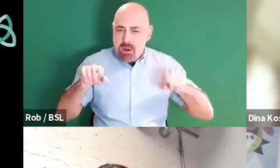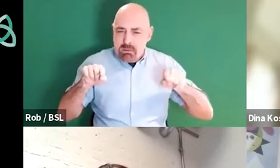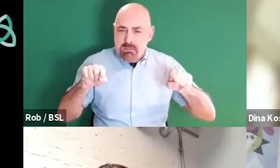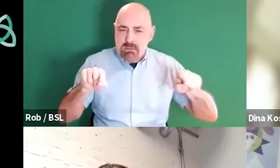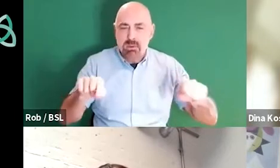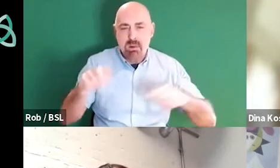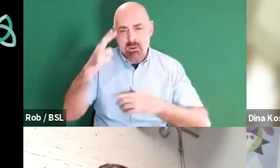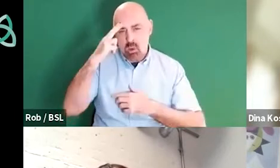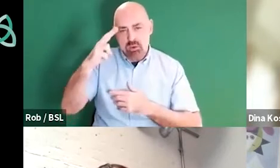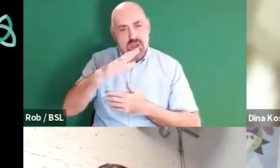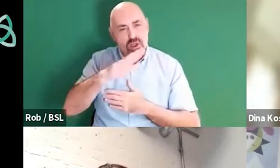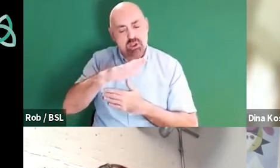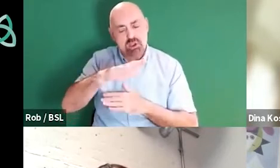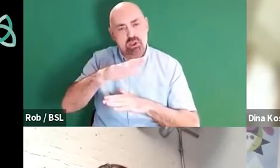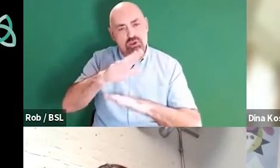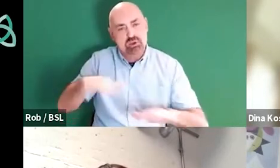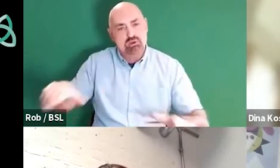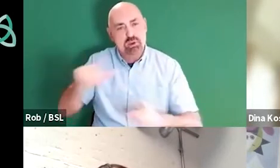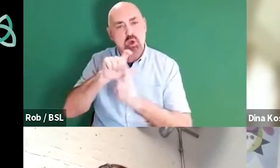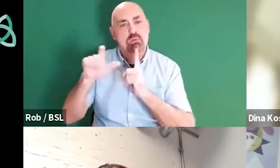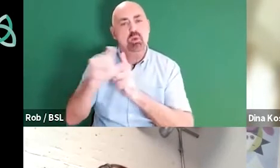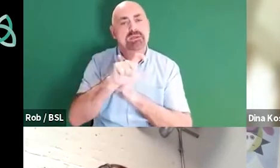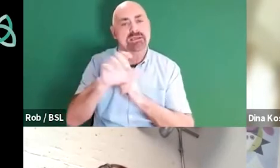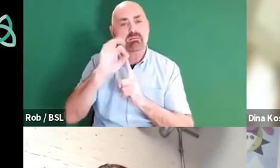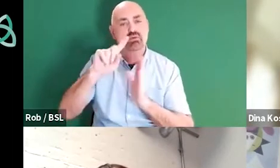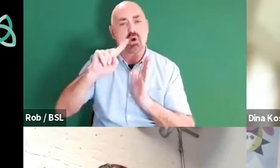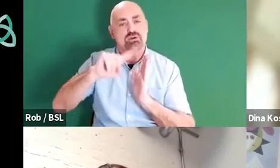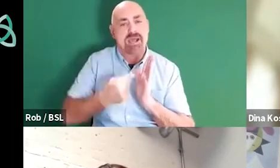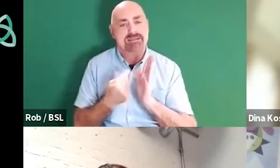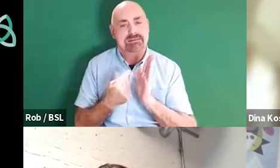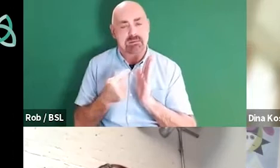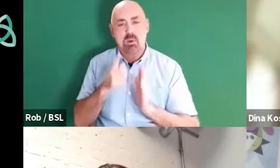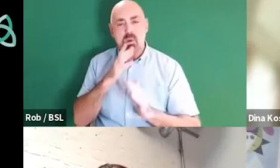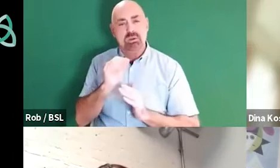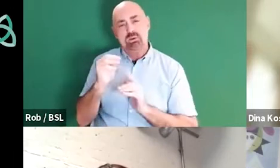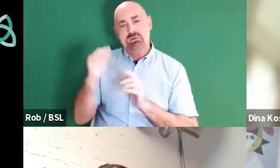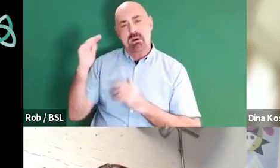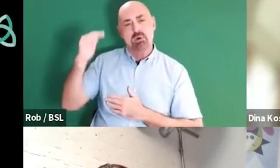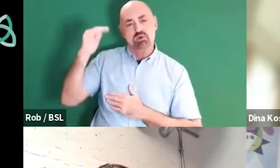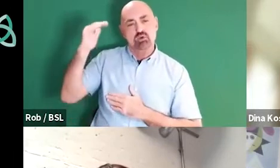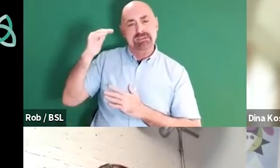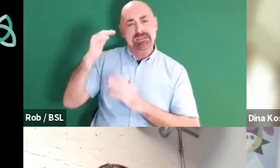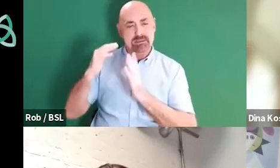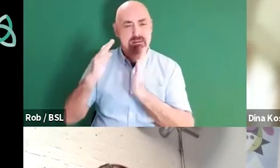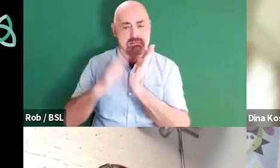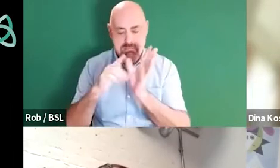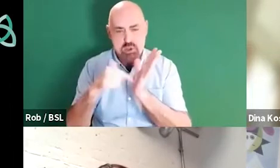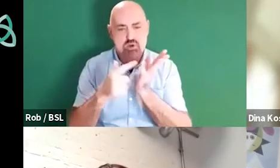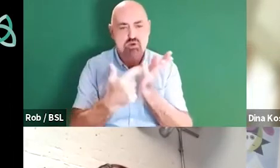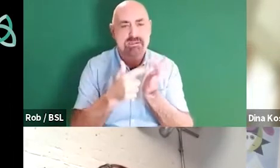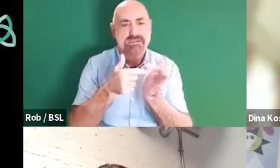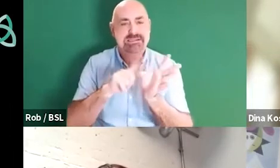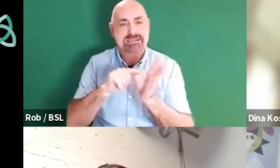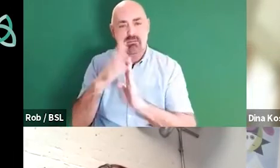Their Children's Communities project, for which we used a maturity model. At Hallam, we are committed to